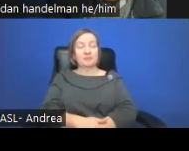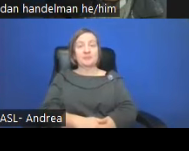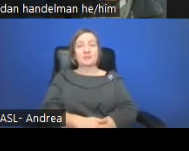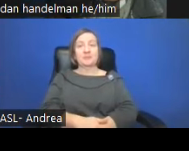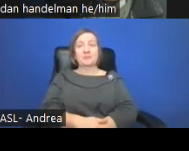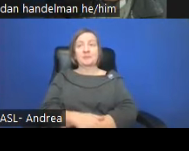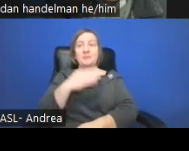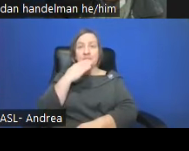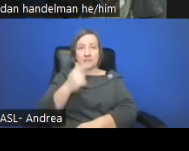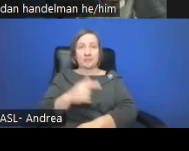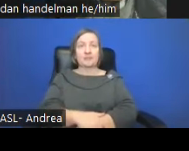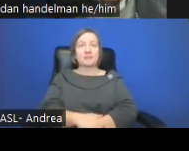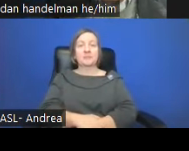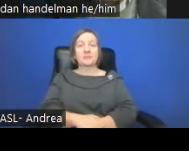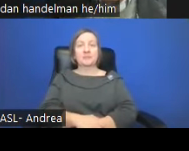Thank you.